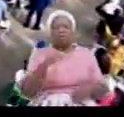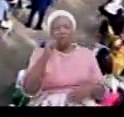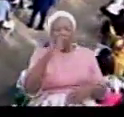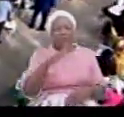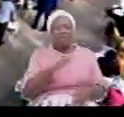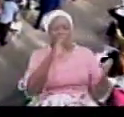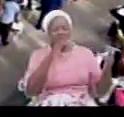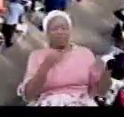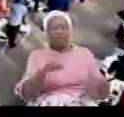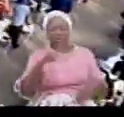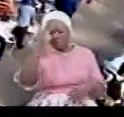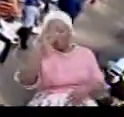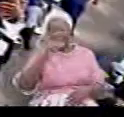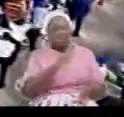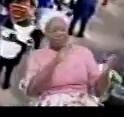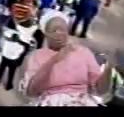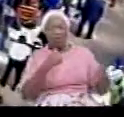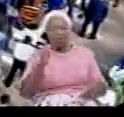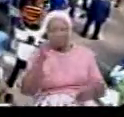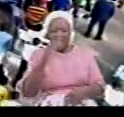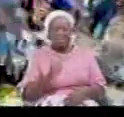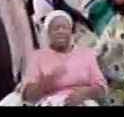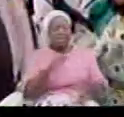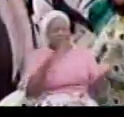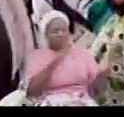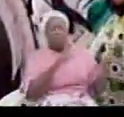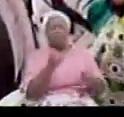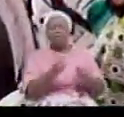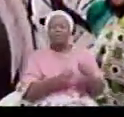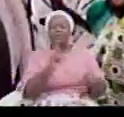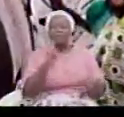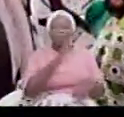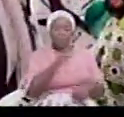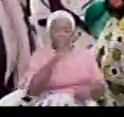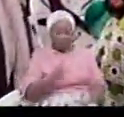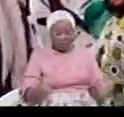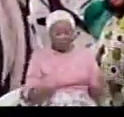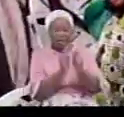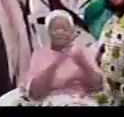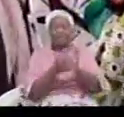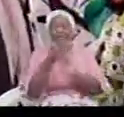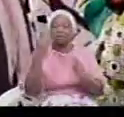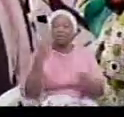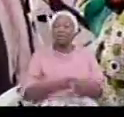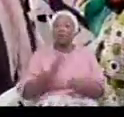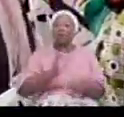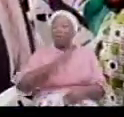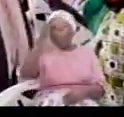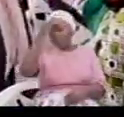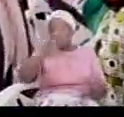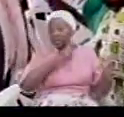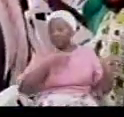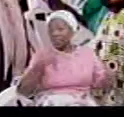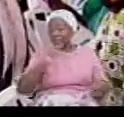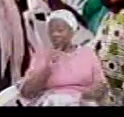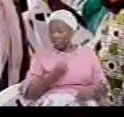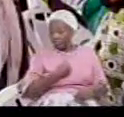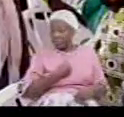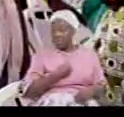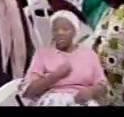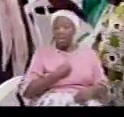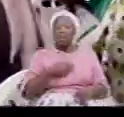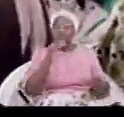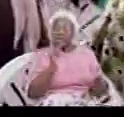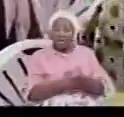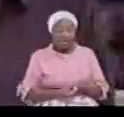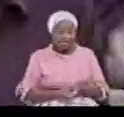old, our expectations will be met. Our Father and the Lord told us at the media launch, no, at